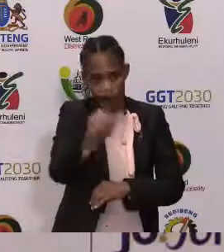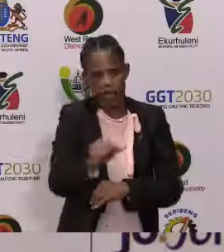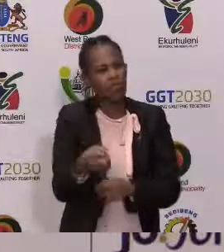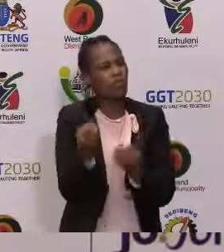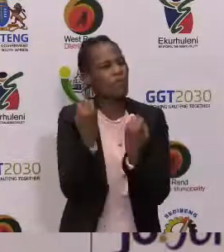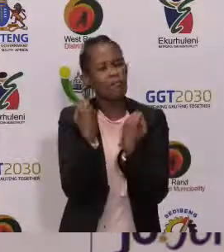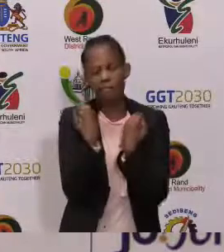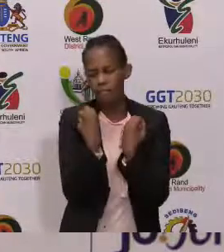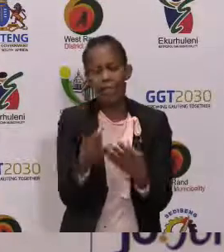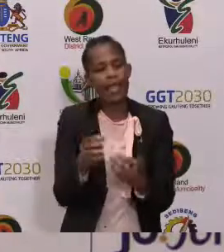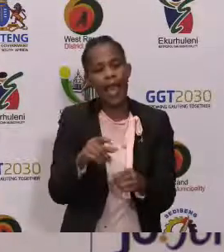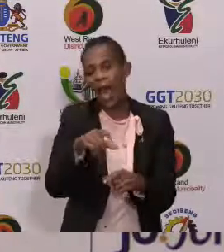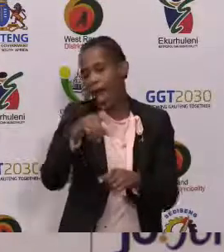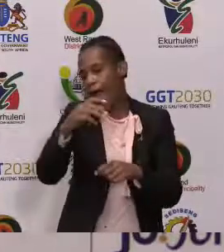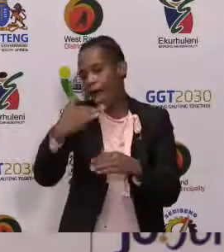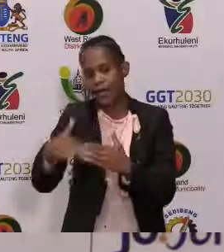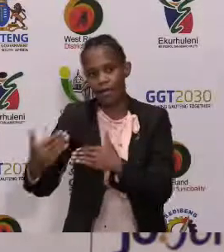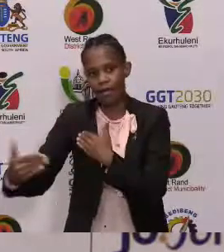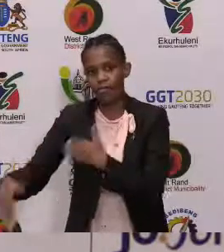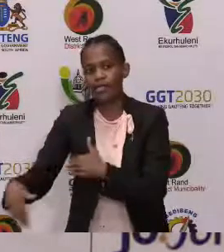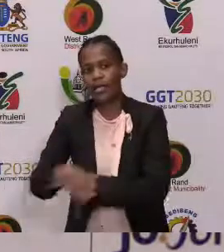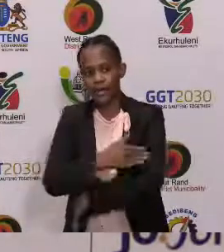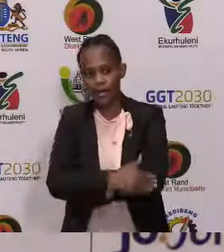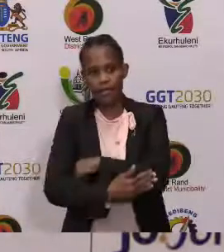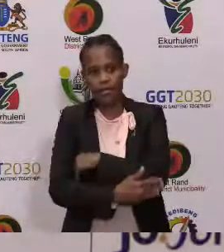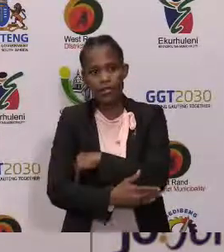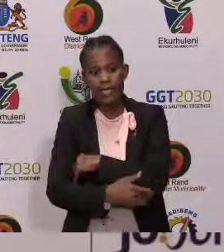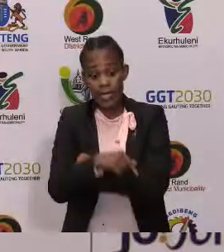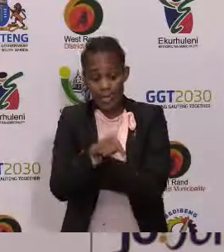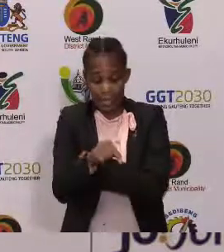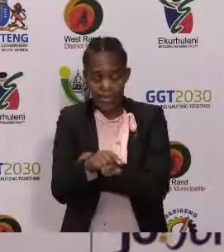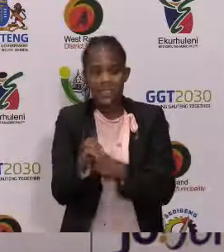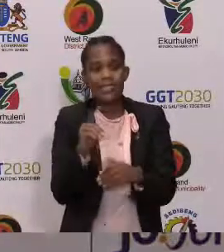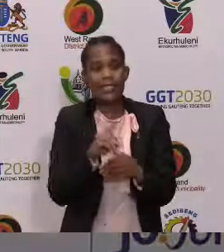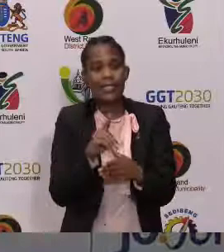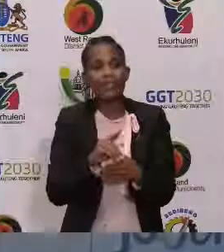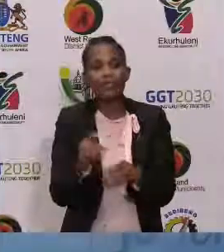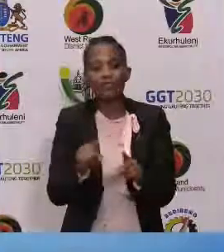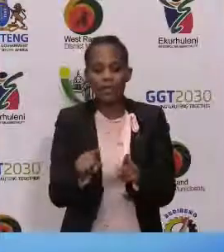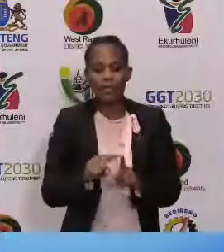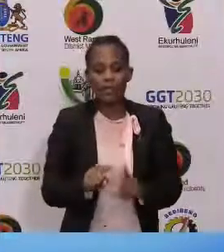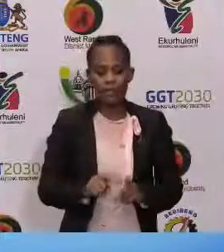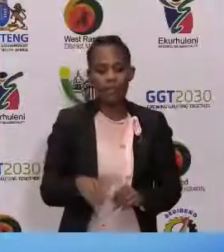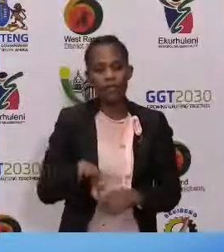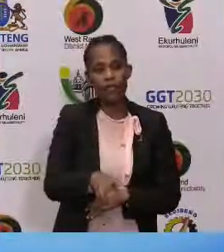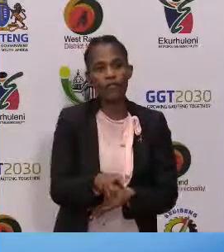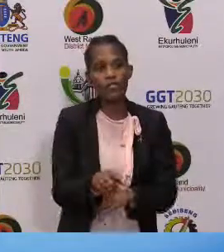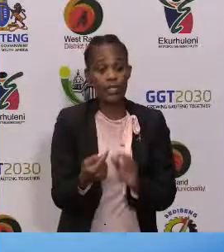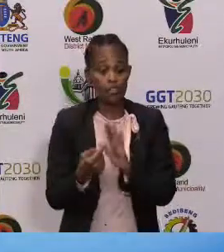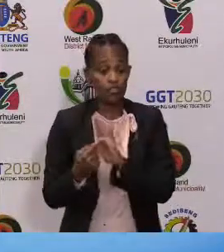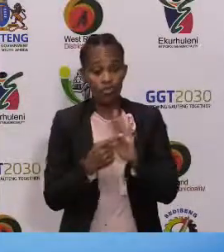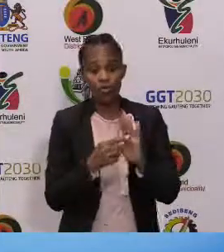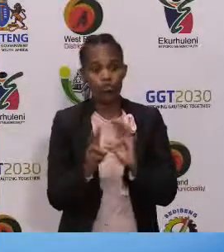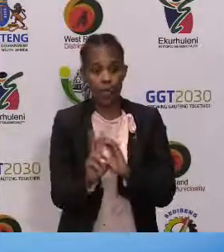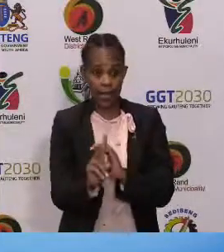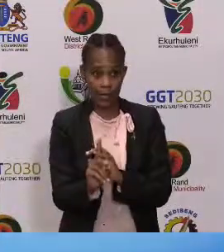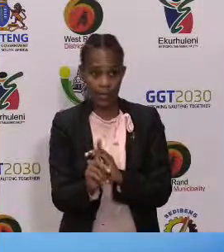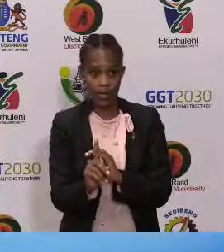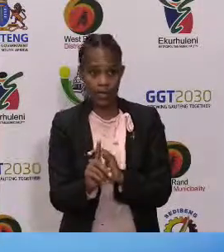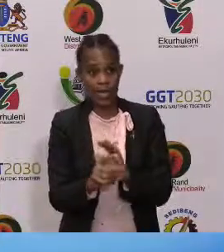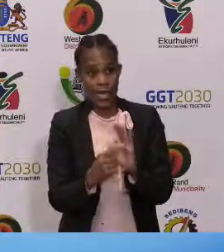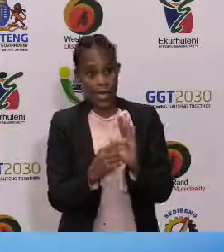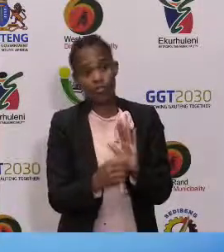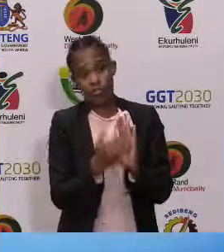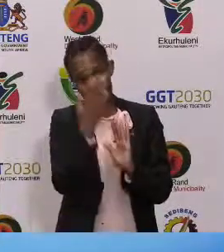other high-income countries. Now, these are data from the different provinces, and what I've highlighted for you is the number